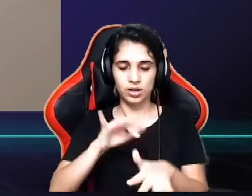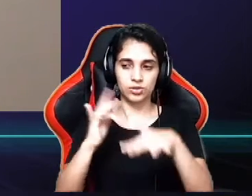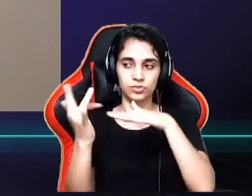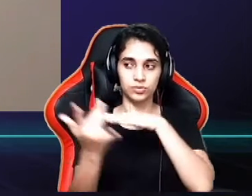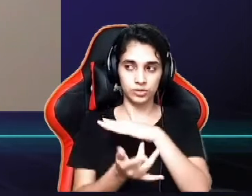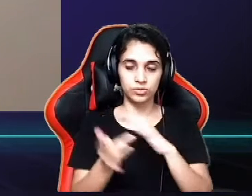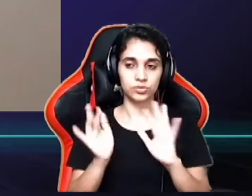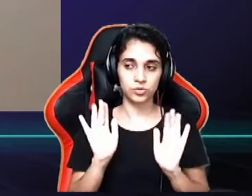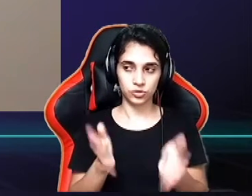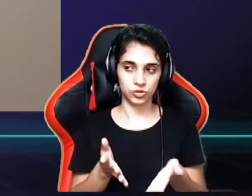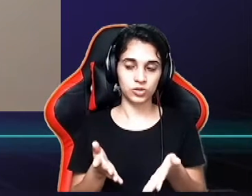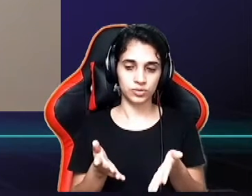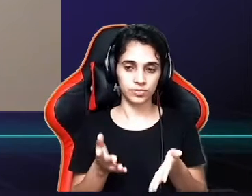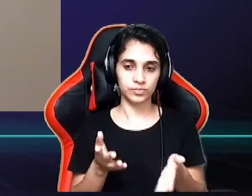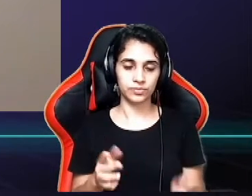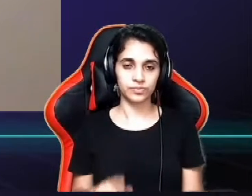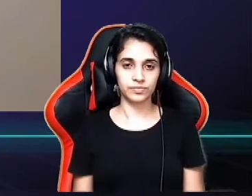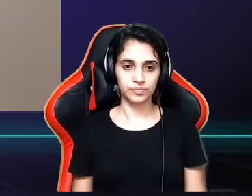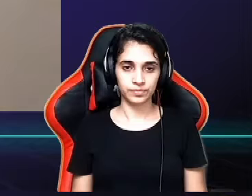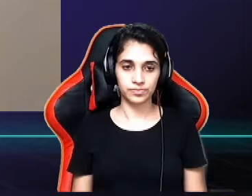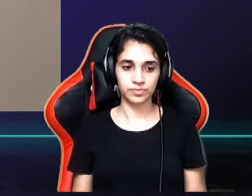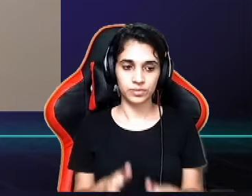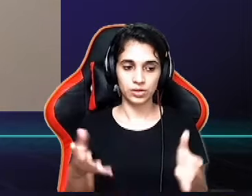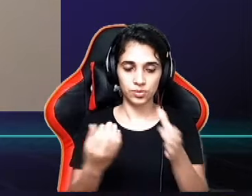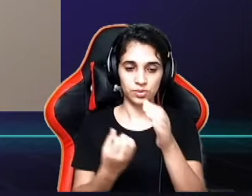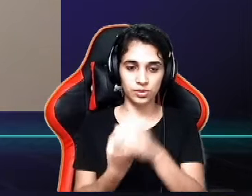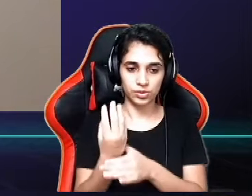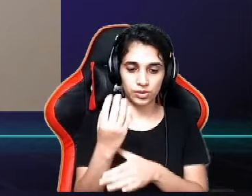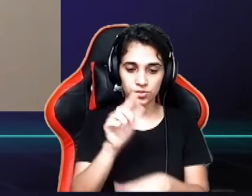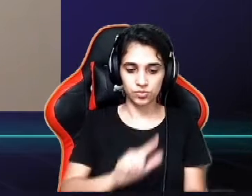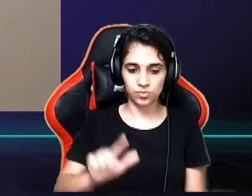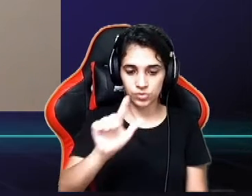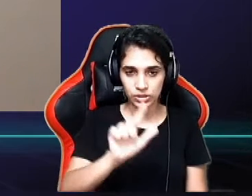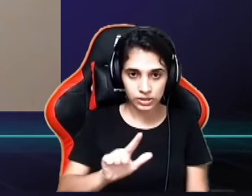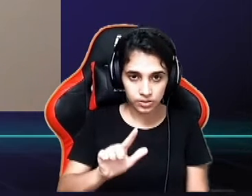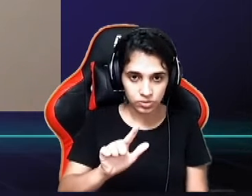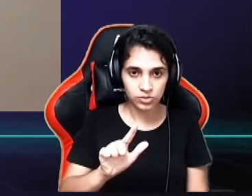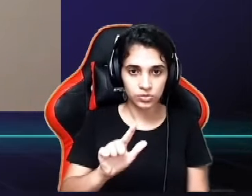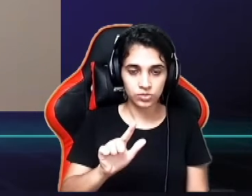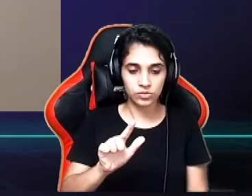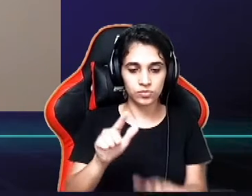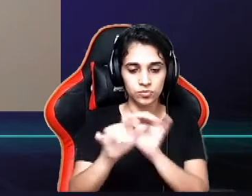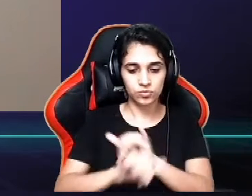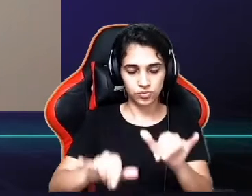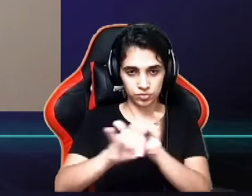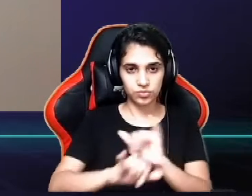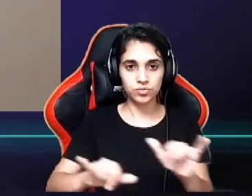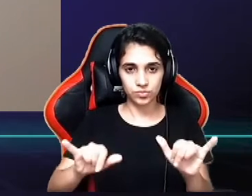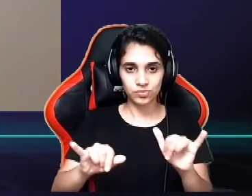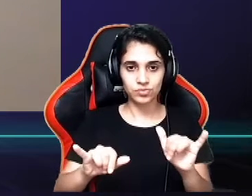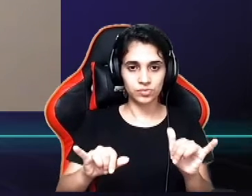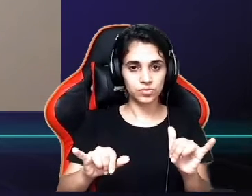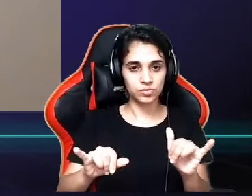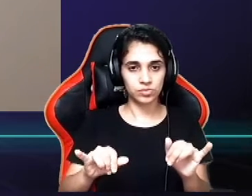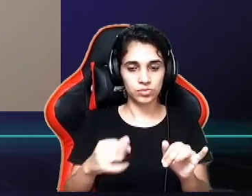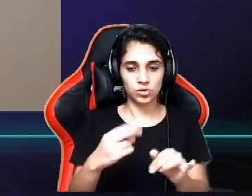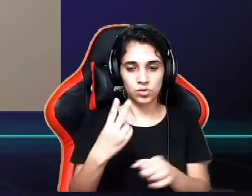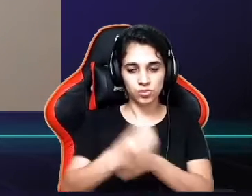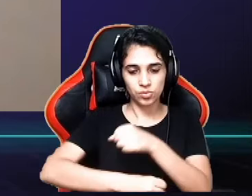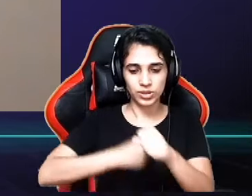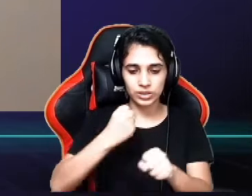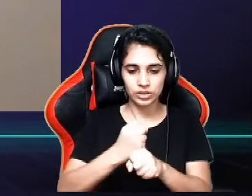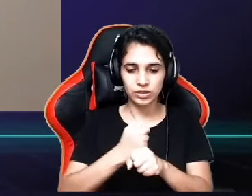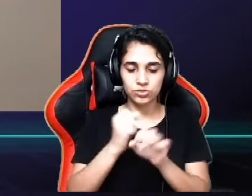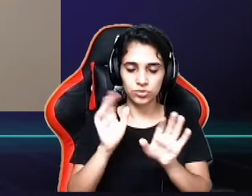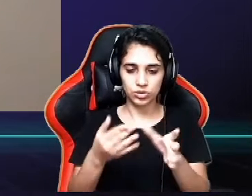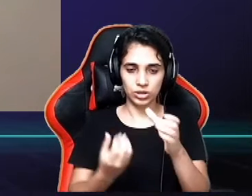a lot with social networks, and now I'm the founder and CEO of Loud. We created